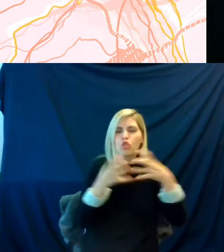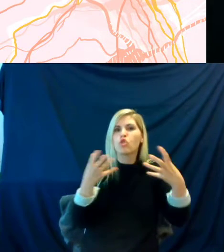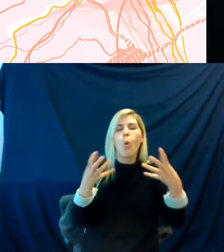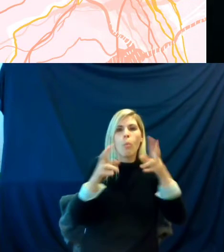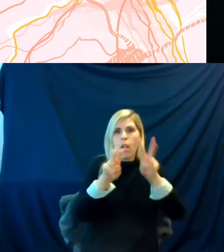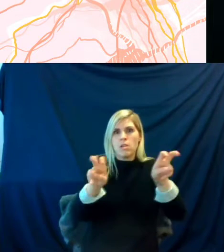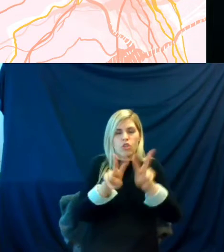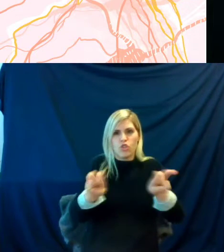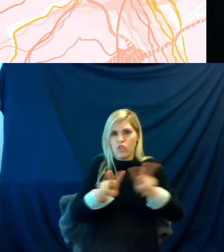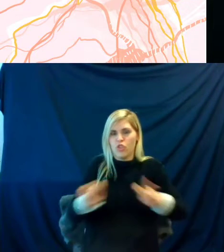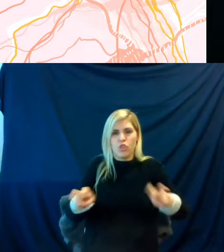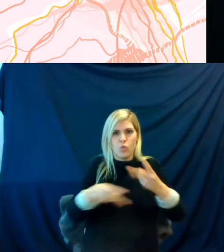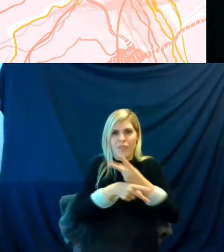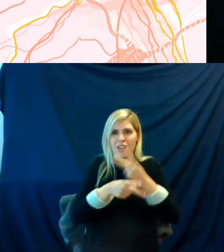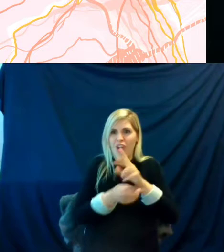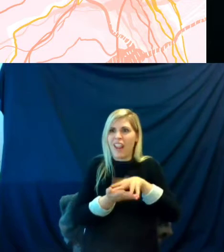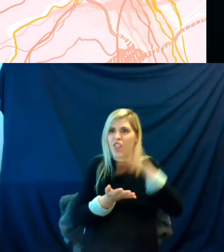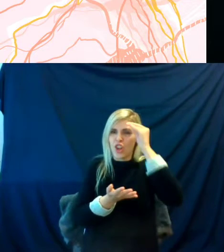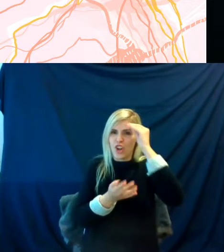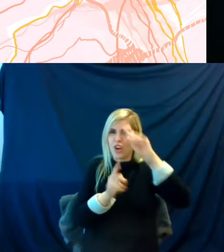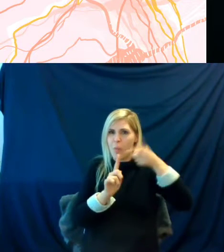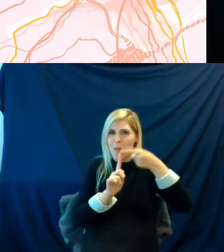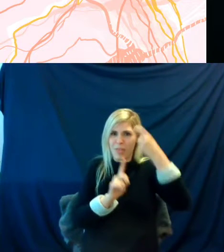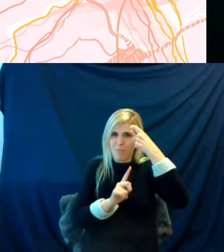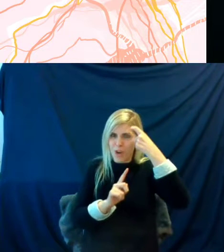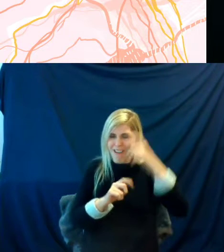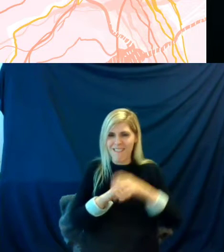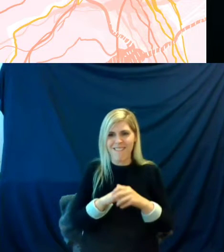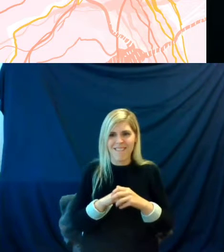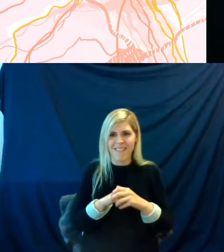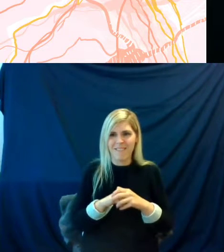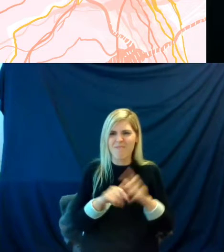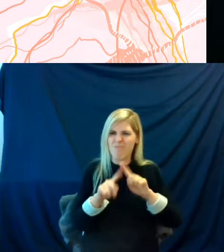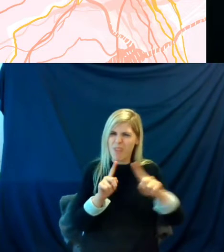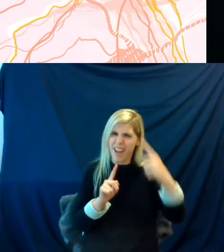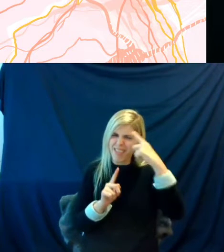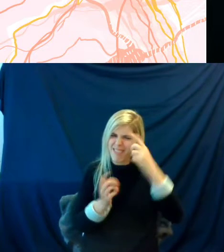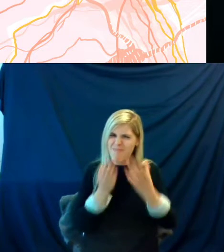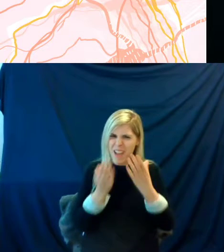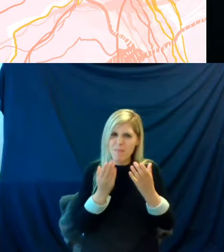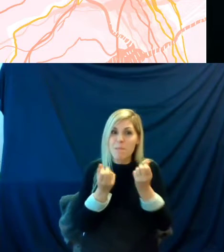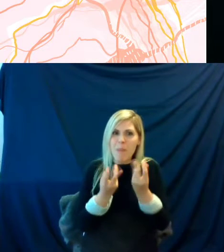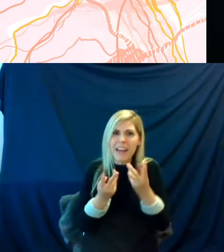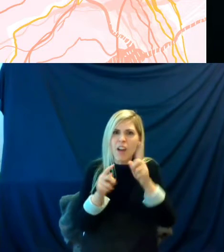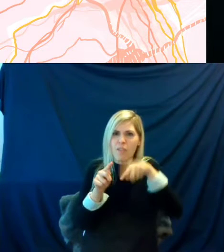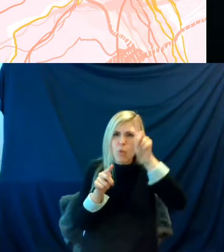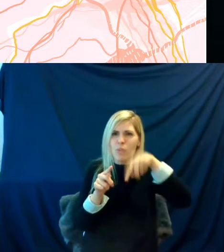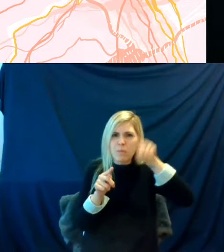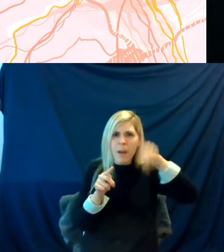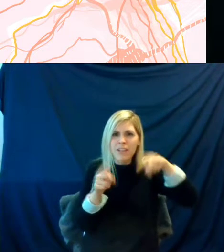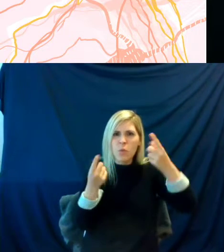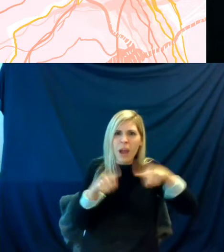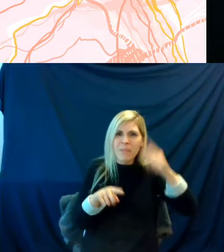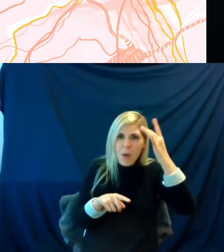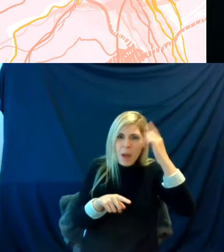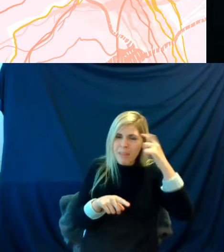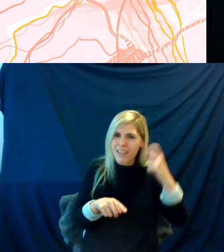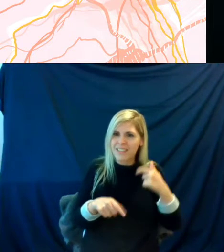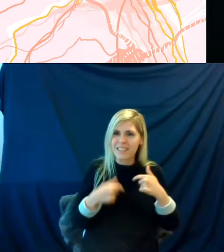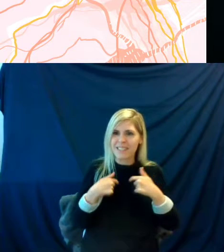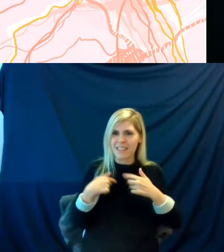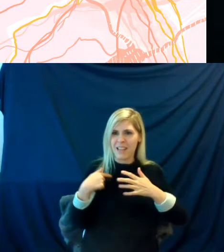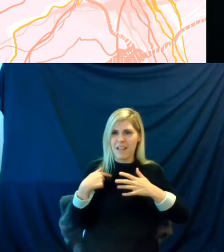because there's so much to be figured out about the brain. But, I think maybe a lot of these spikes were happening